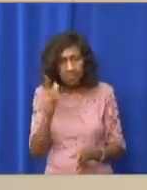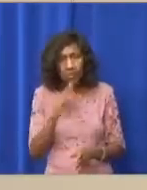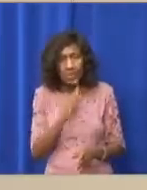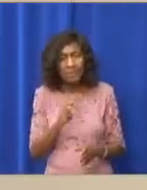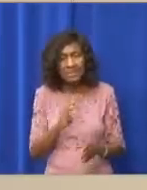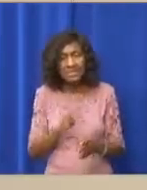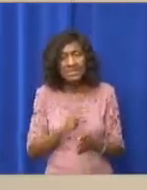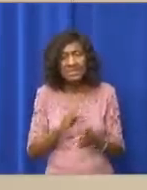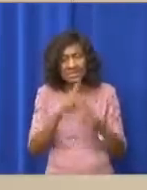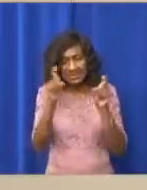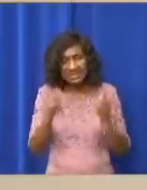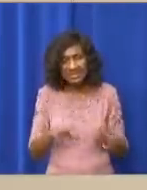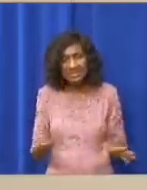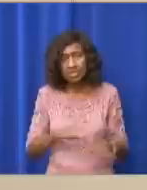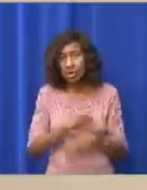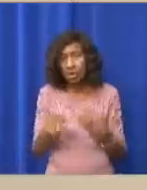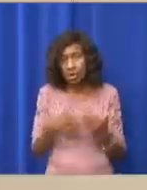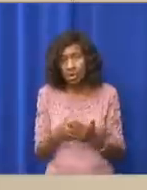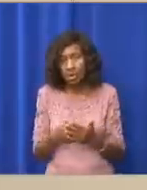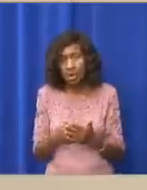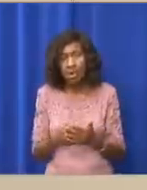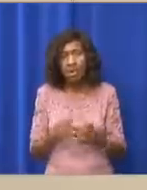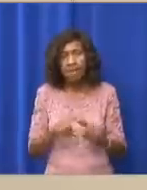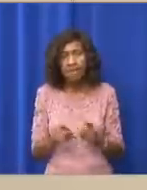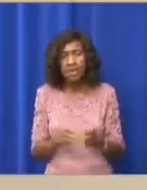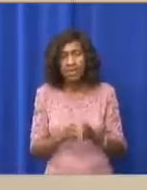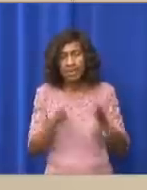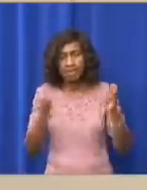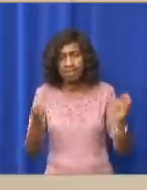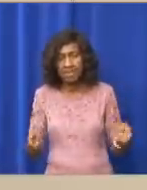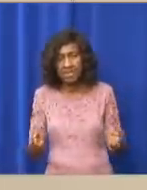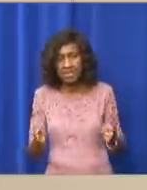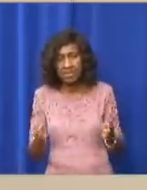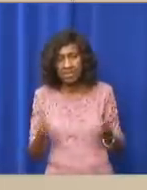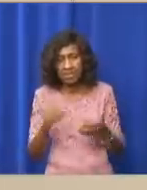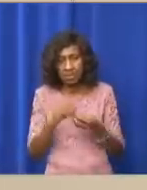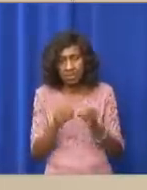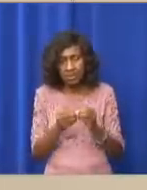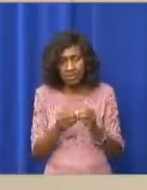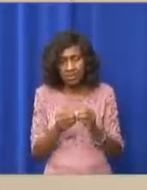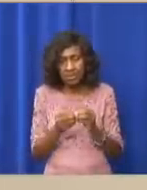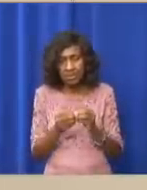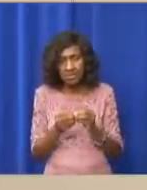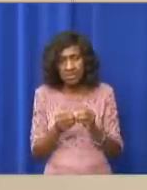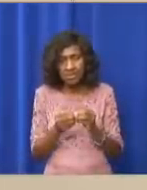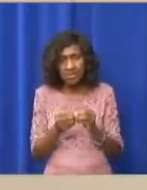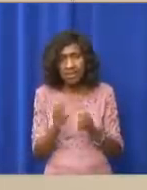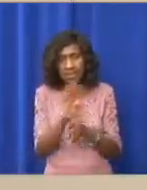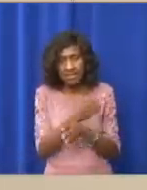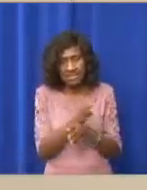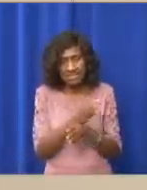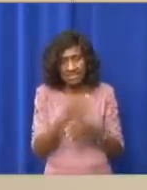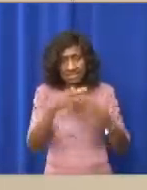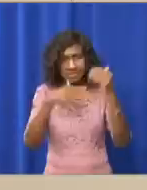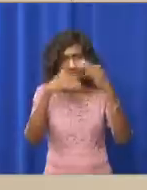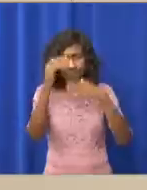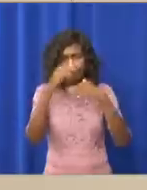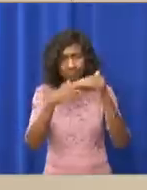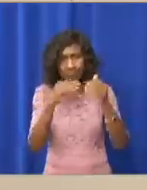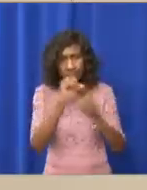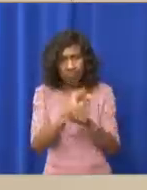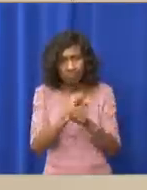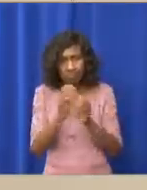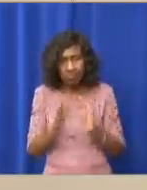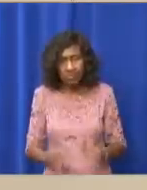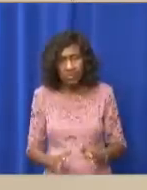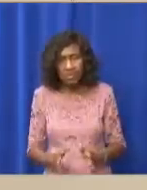And in the case of the companies that have bigger numbers, somewhere around 25% of their personnel will actually